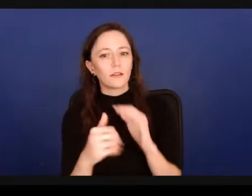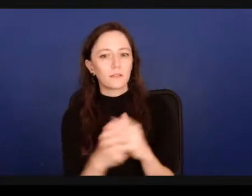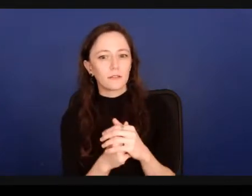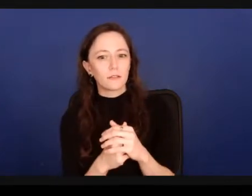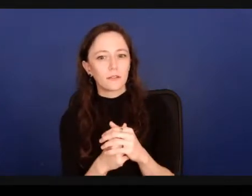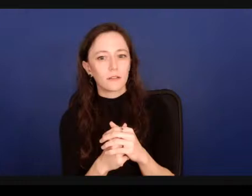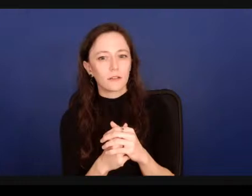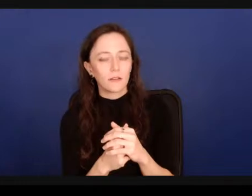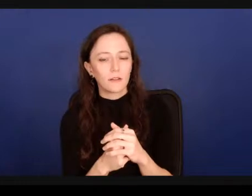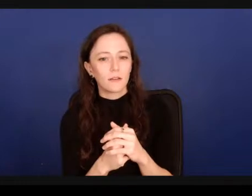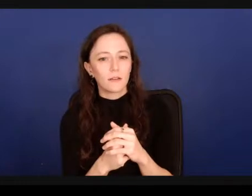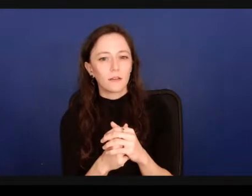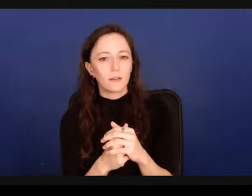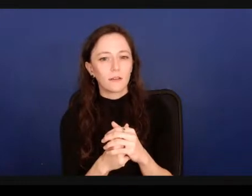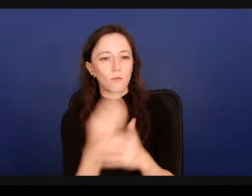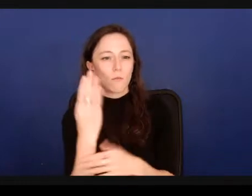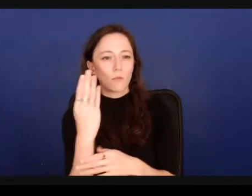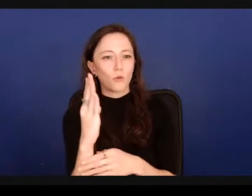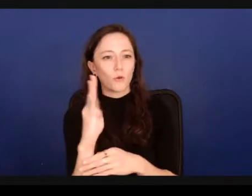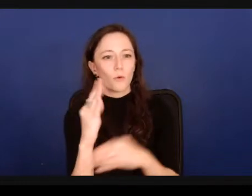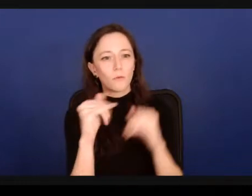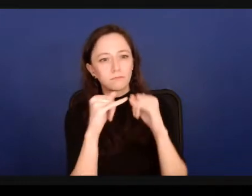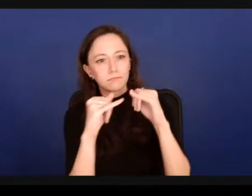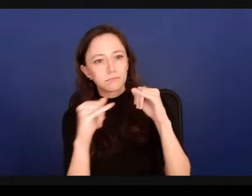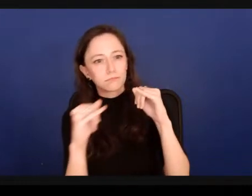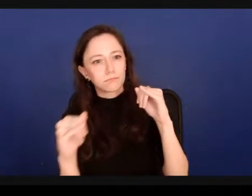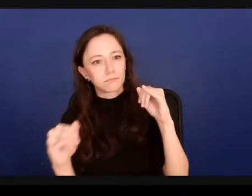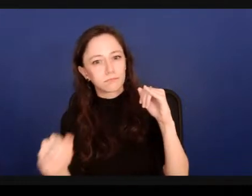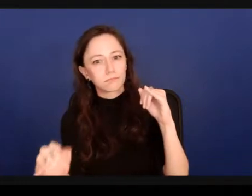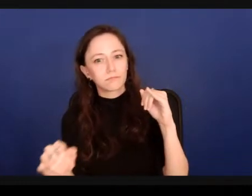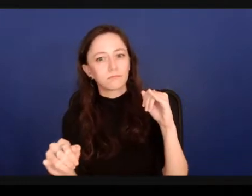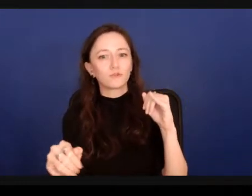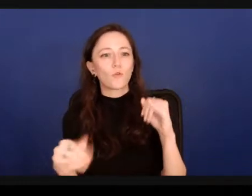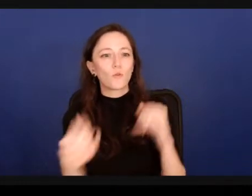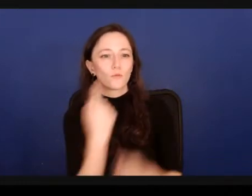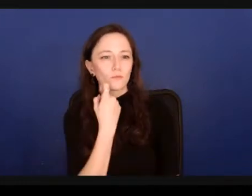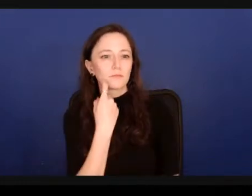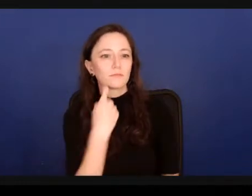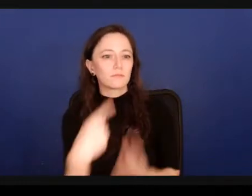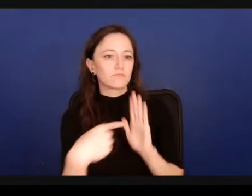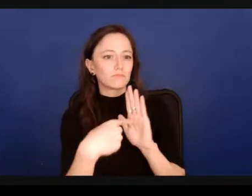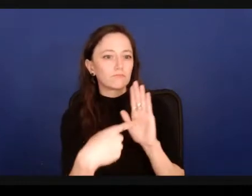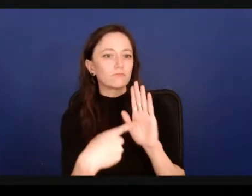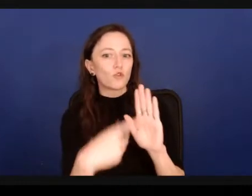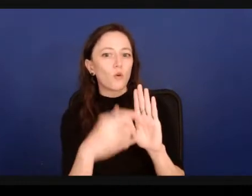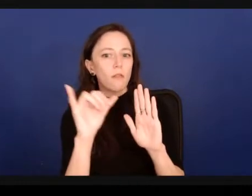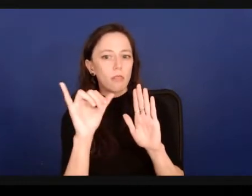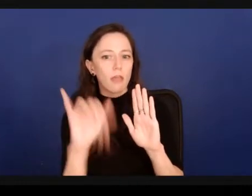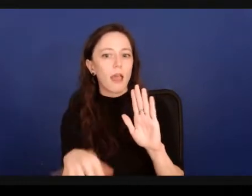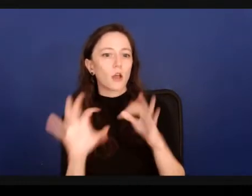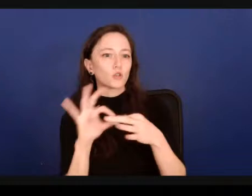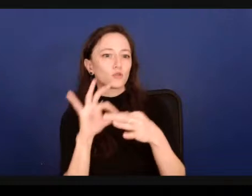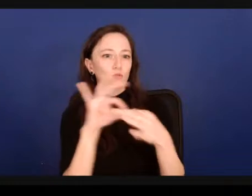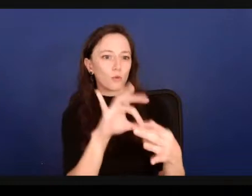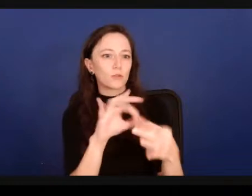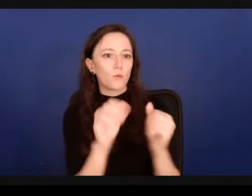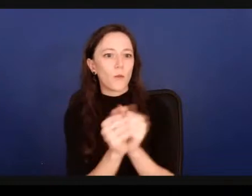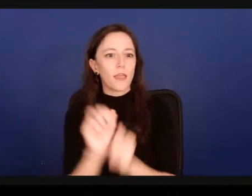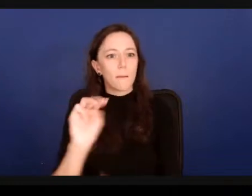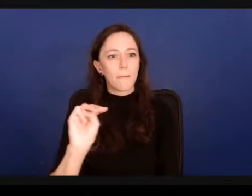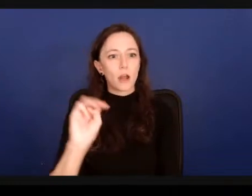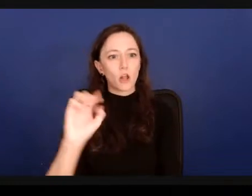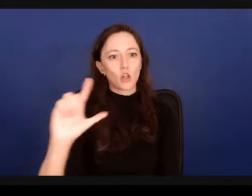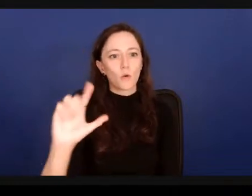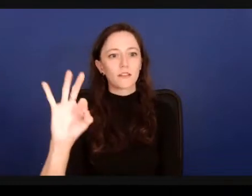which we previously pointed out corresponded with earthquakes on Mauna Loa's flank that followed earthquakes deep beneath Mauna